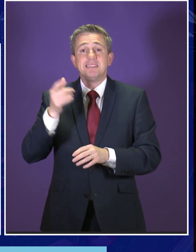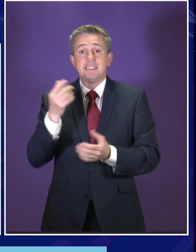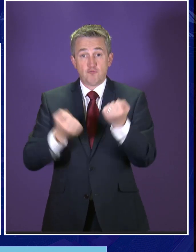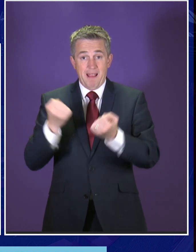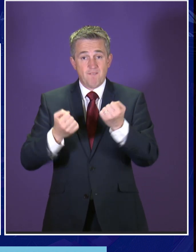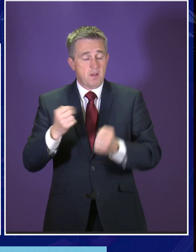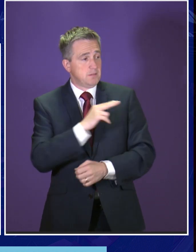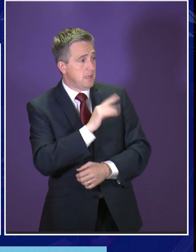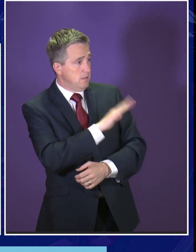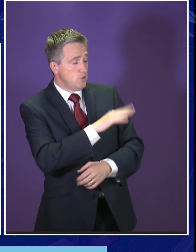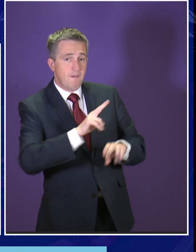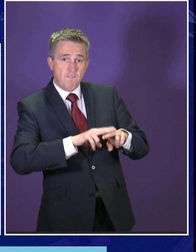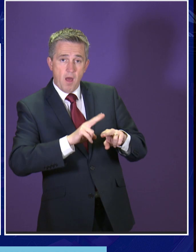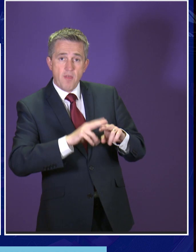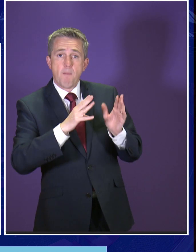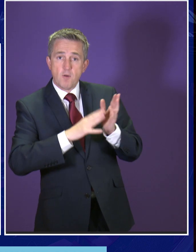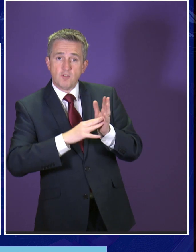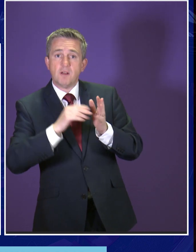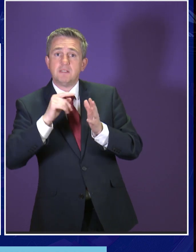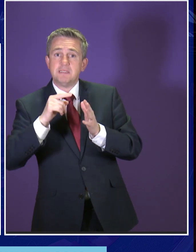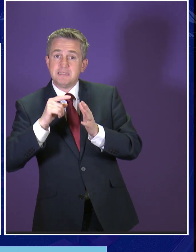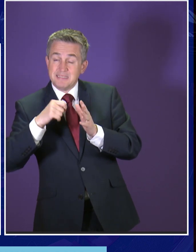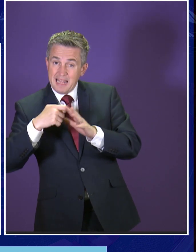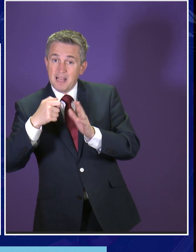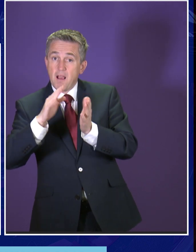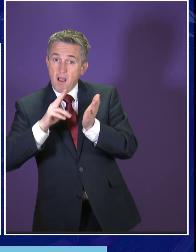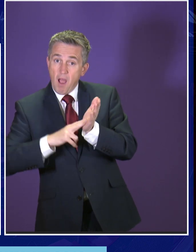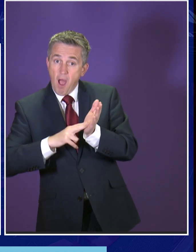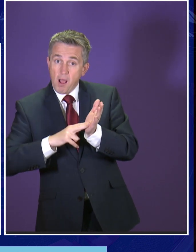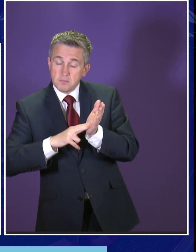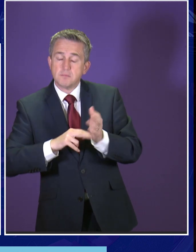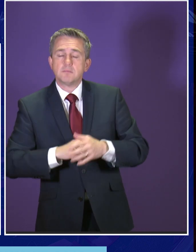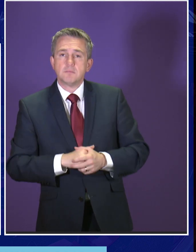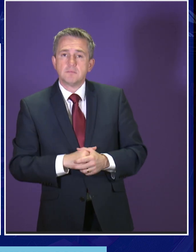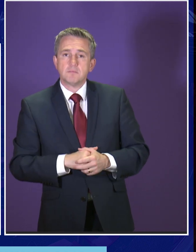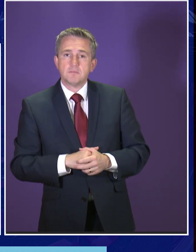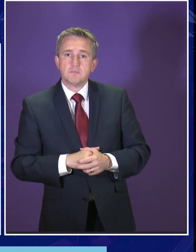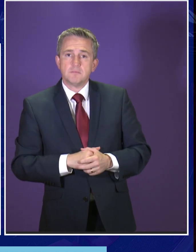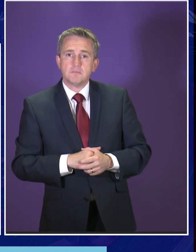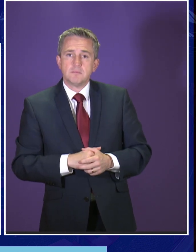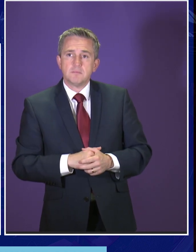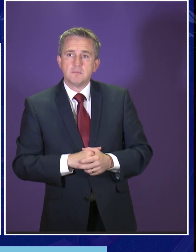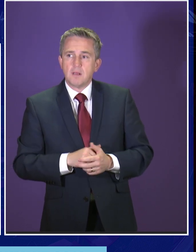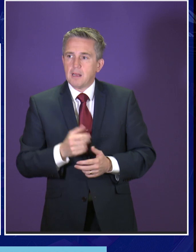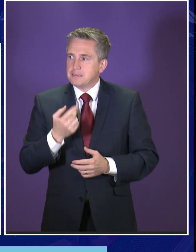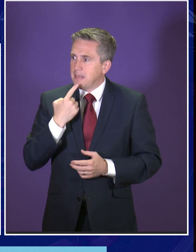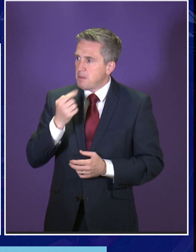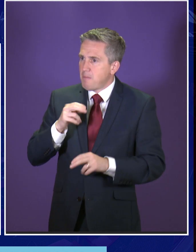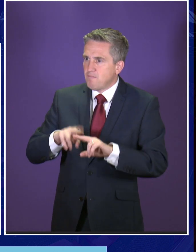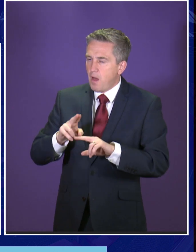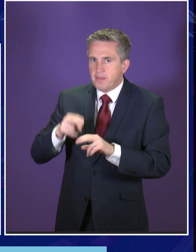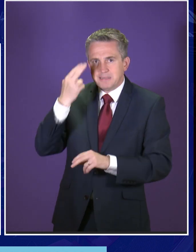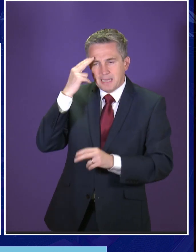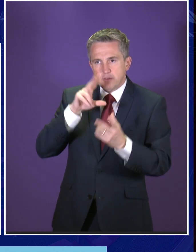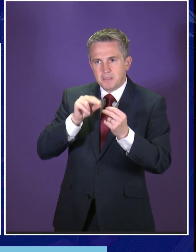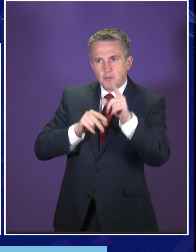and asked, "Is your father's name Musharraf Hussain Khan?" in Bengali. And I was wondering, did I mention my father's name while I